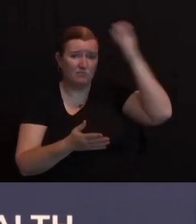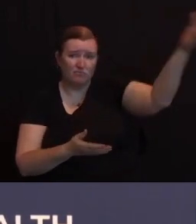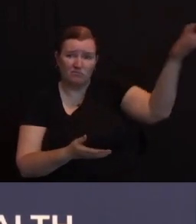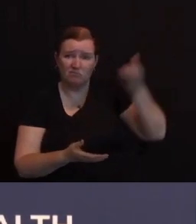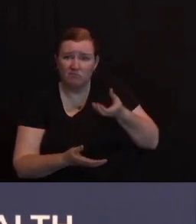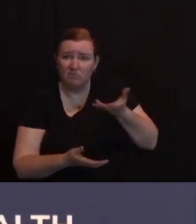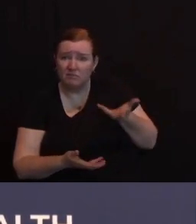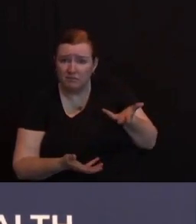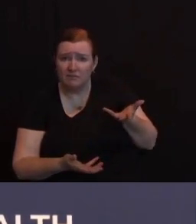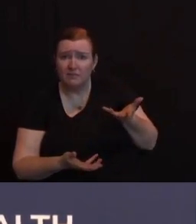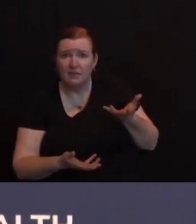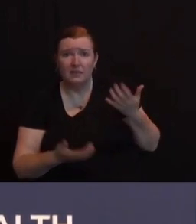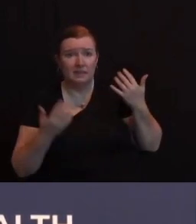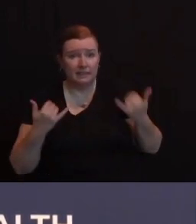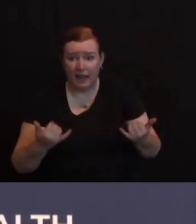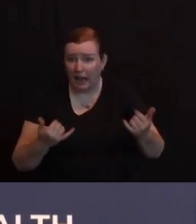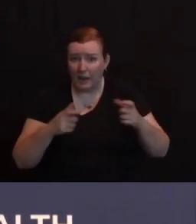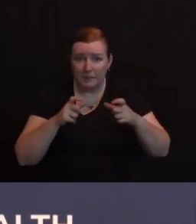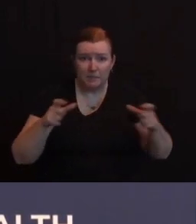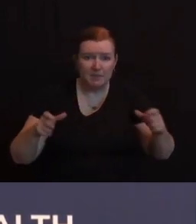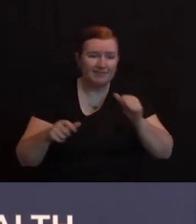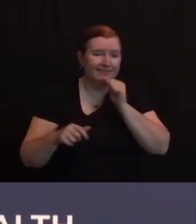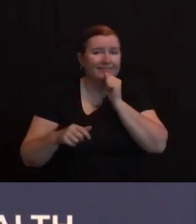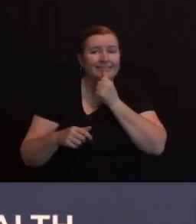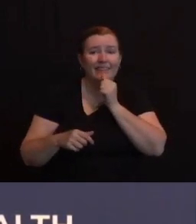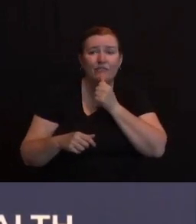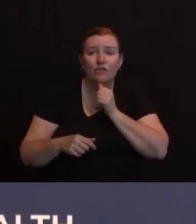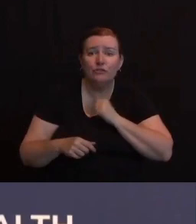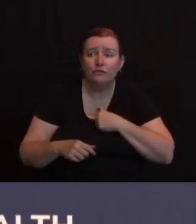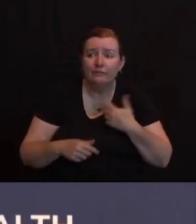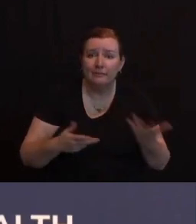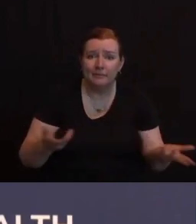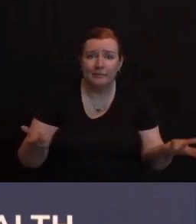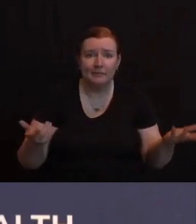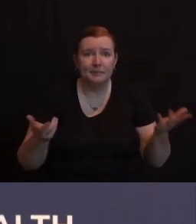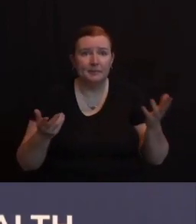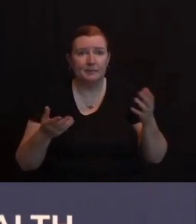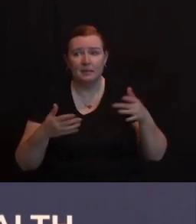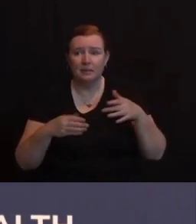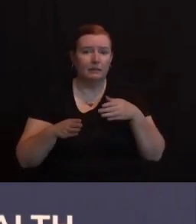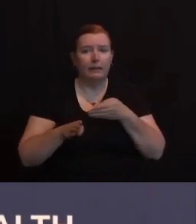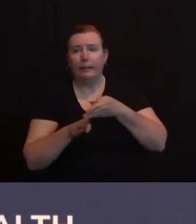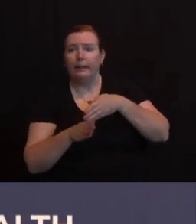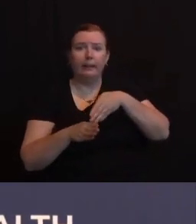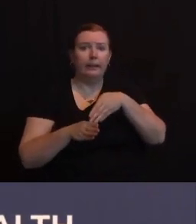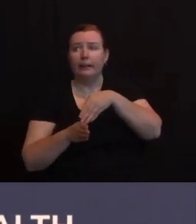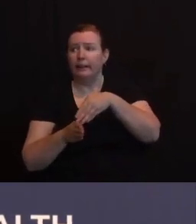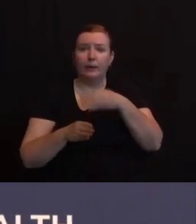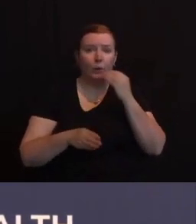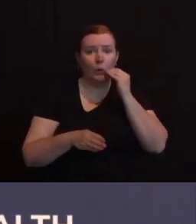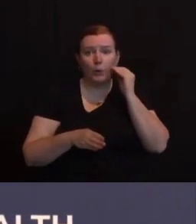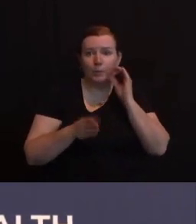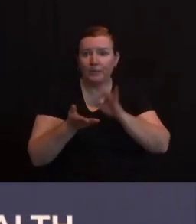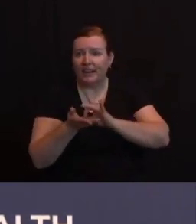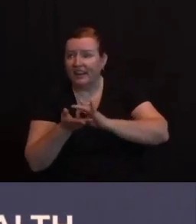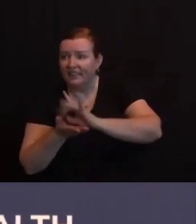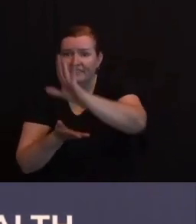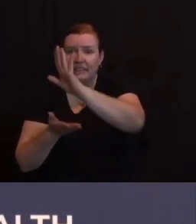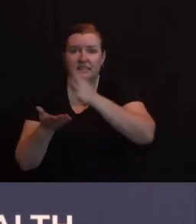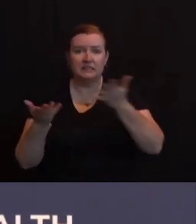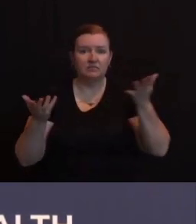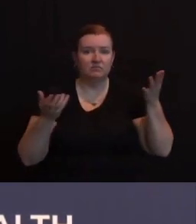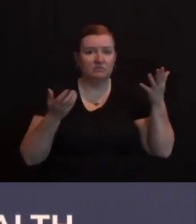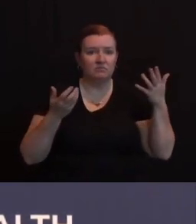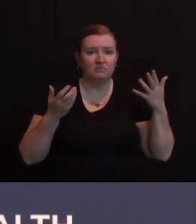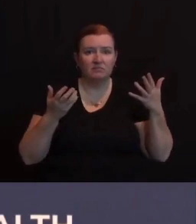of need, and that's people who are potentially on the verge of getting tossed out of their homes. I'm proud of all the steps